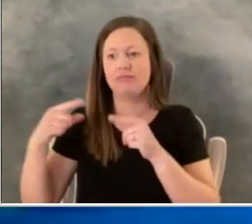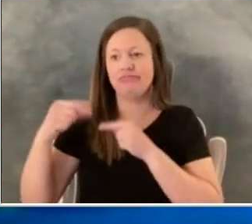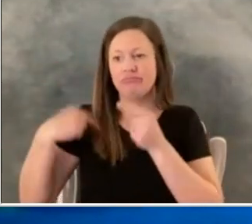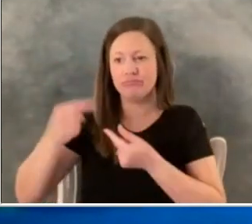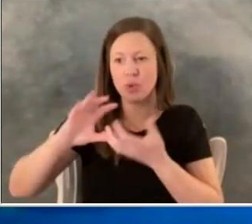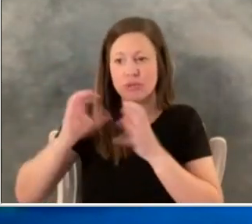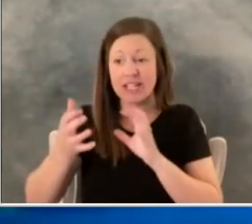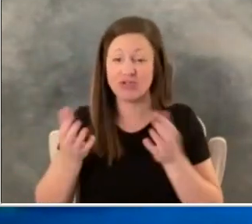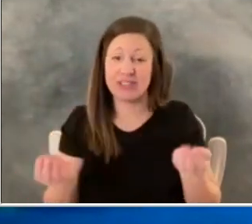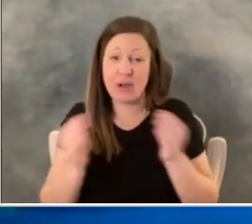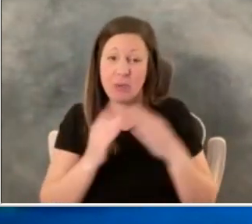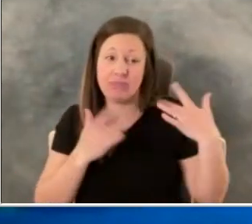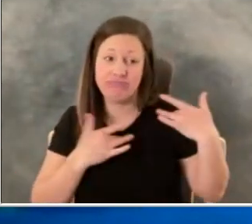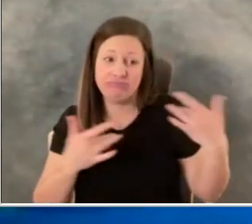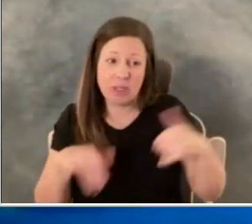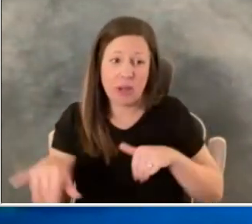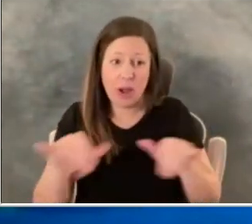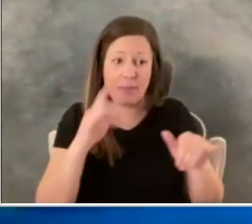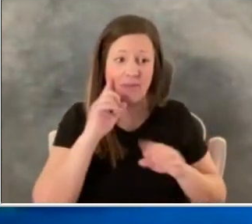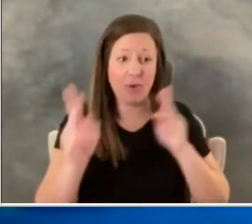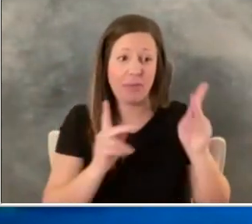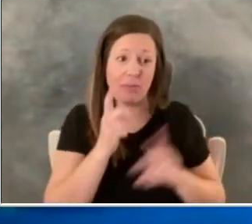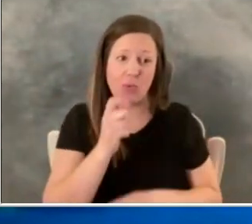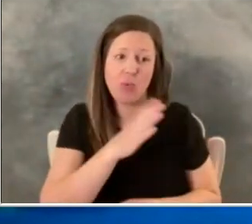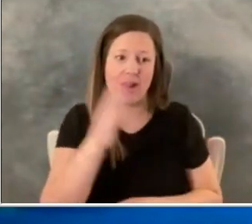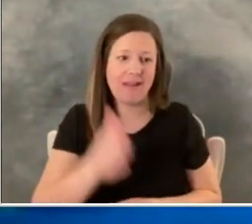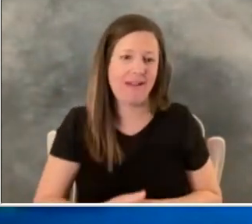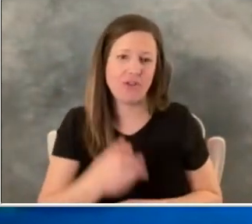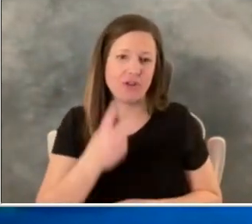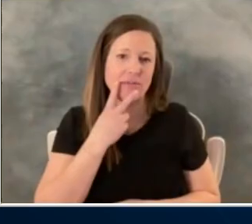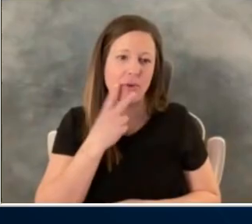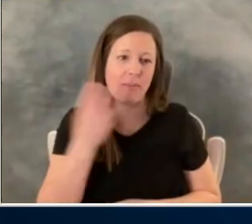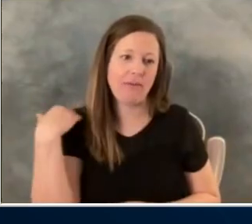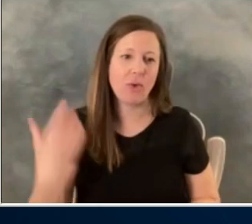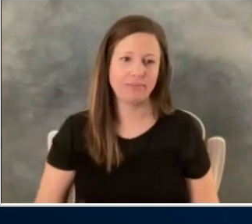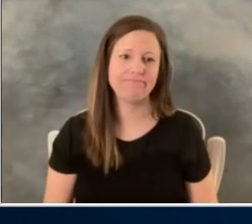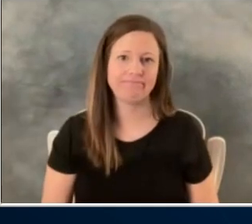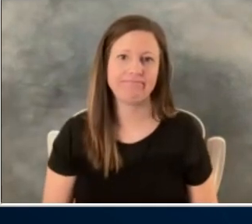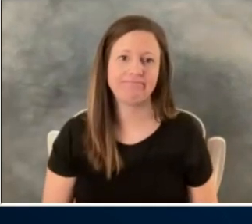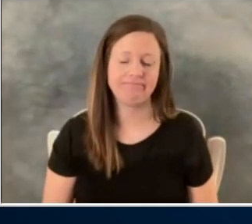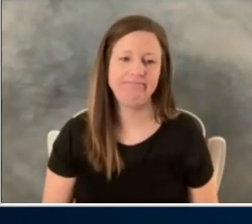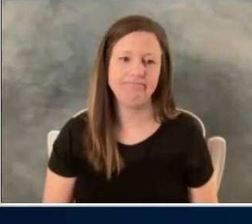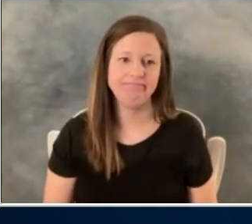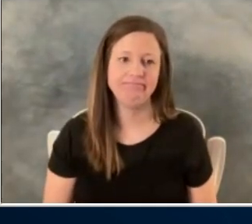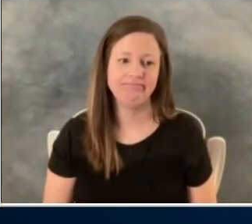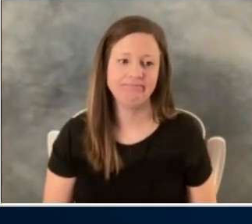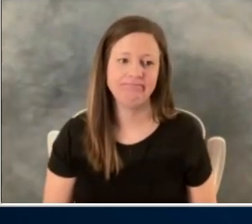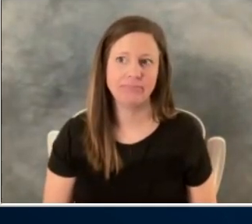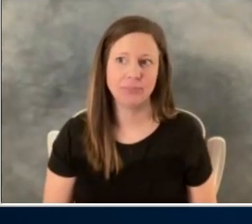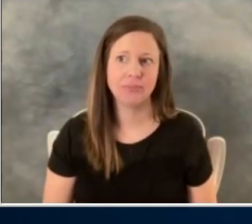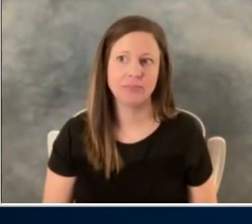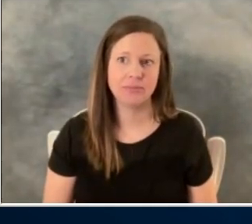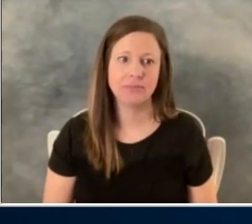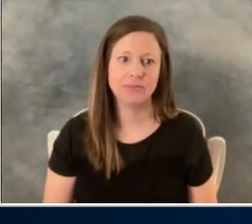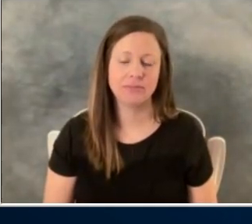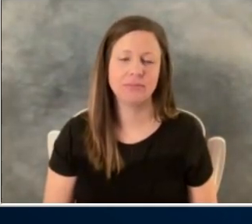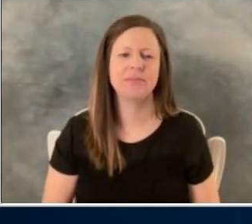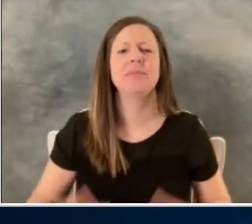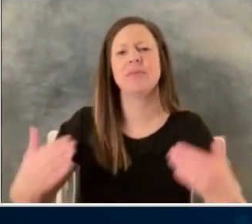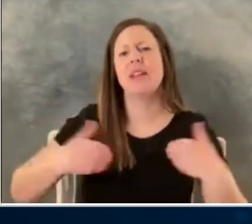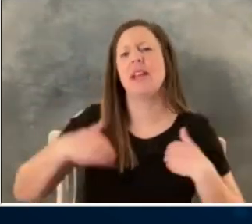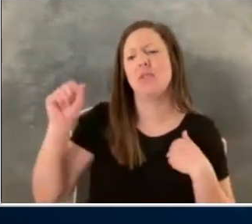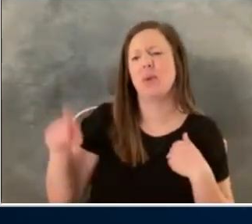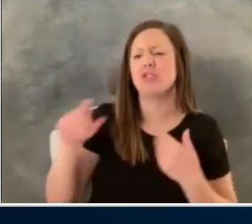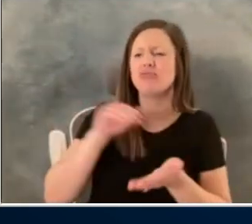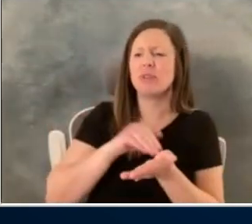actually in patients who have never smoked. I have a question. Dr. Maidman,